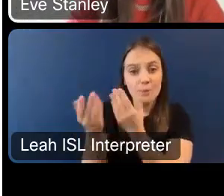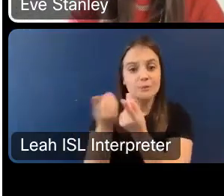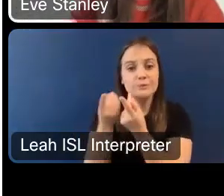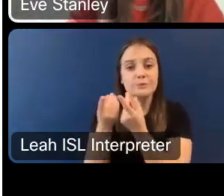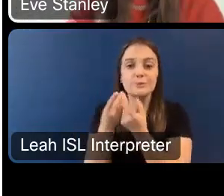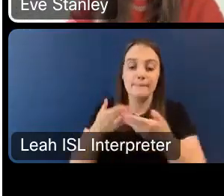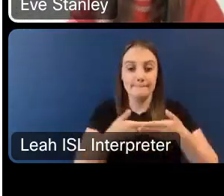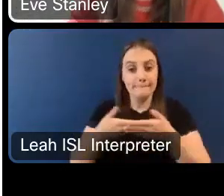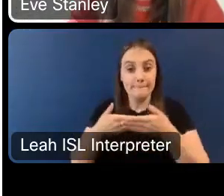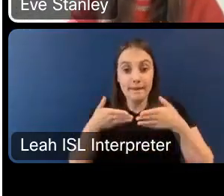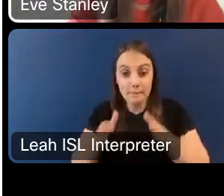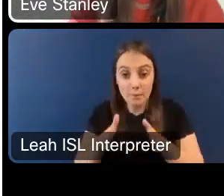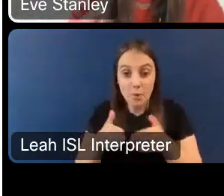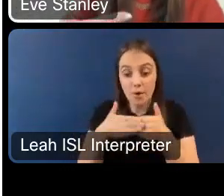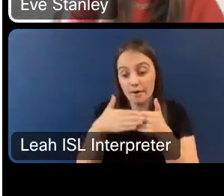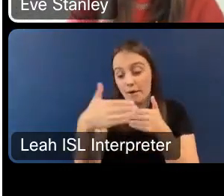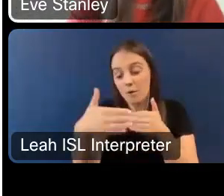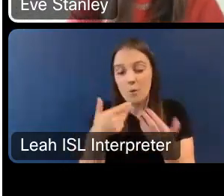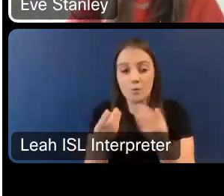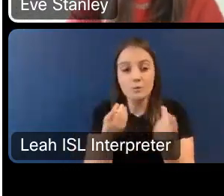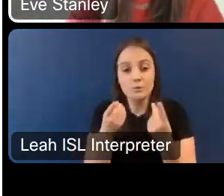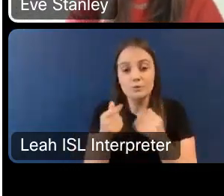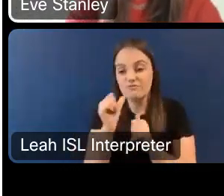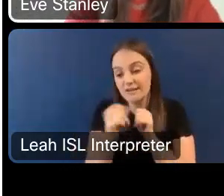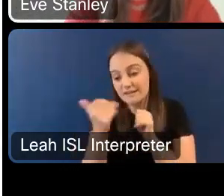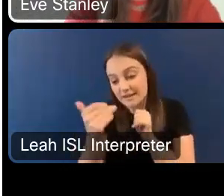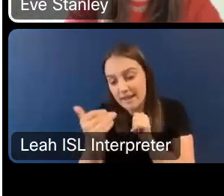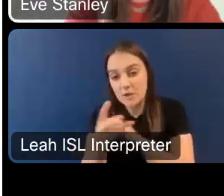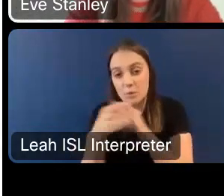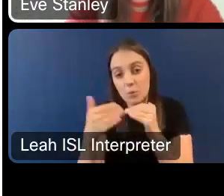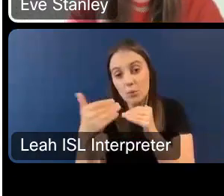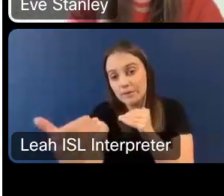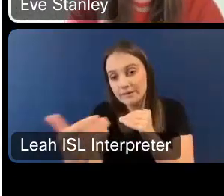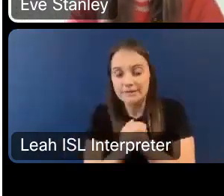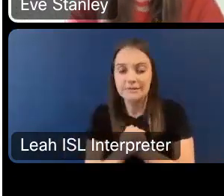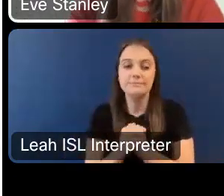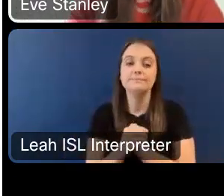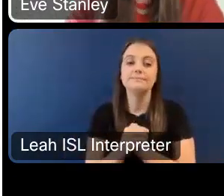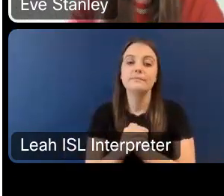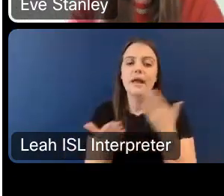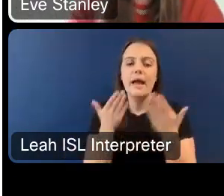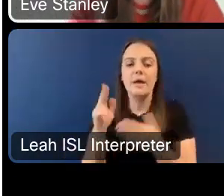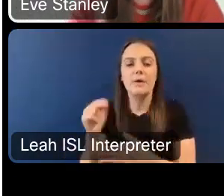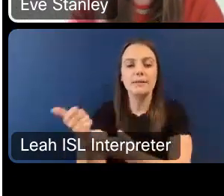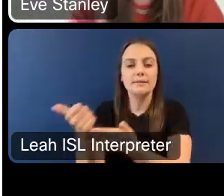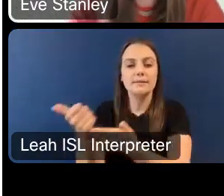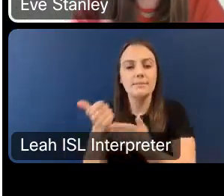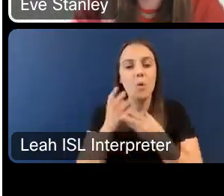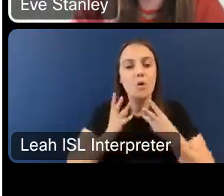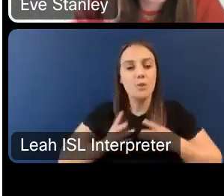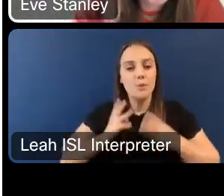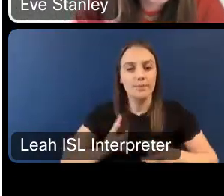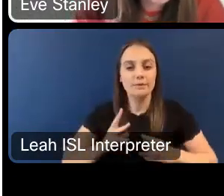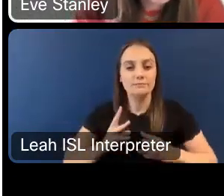weeks after having a baby, as a support to the partners of the women who had